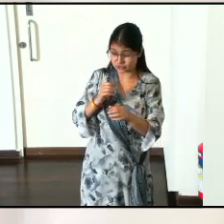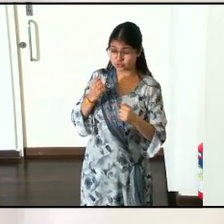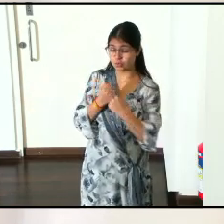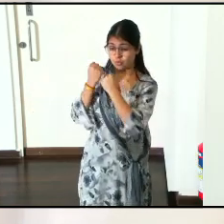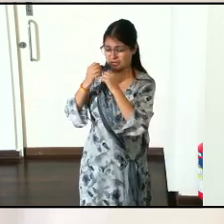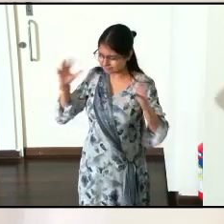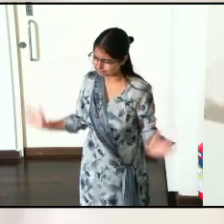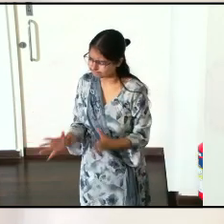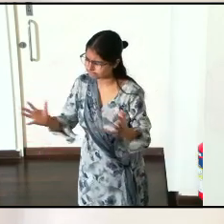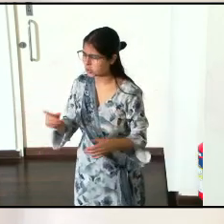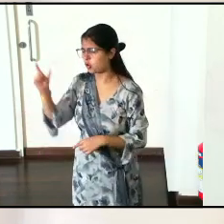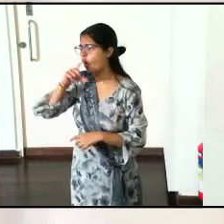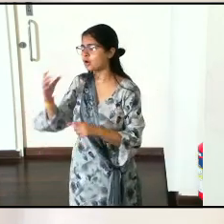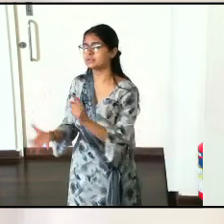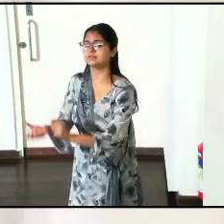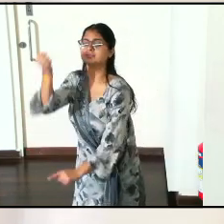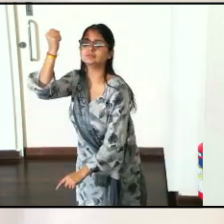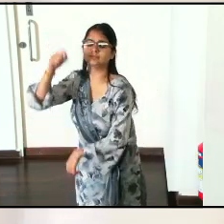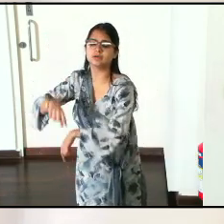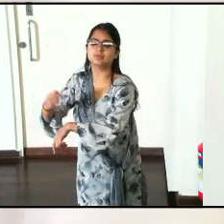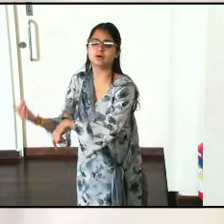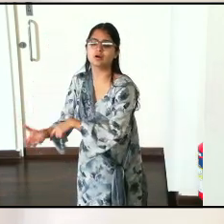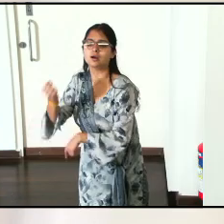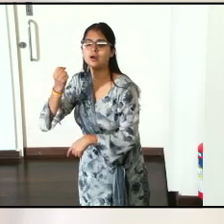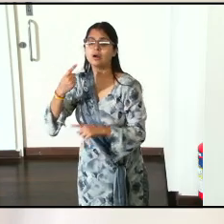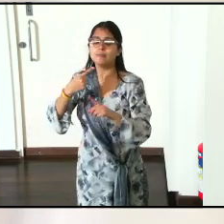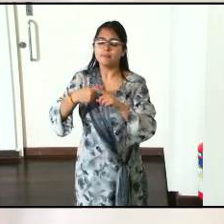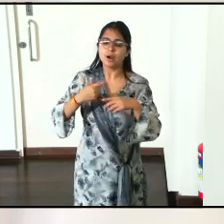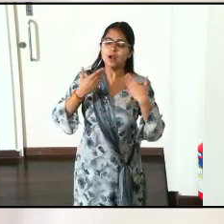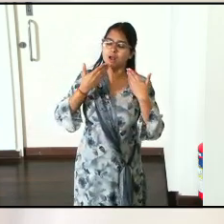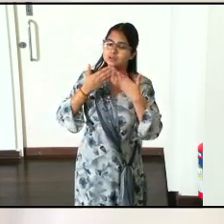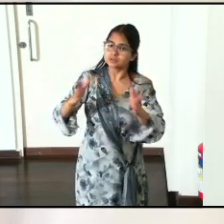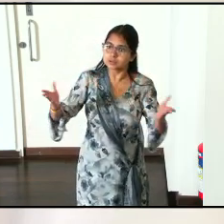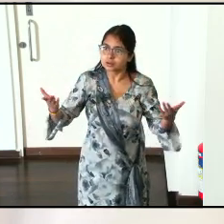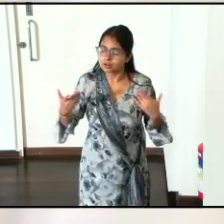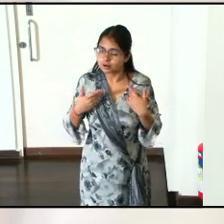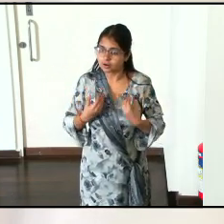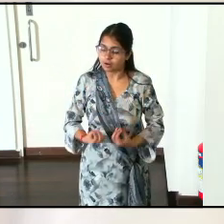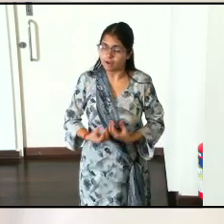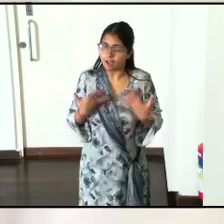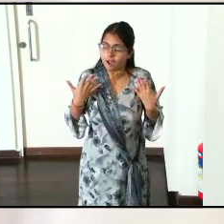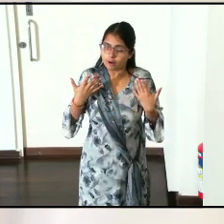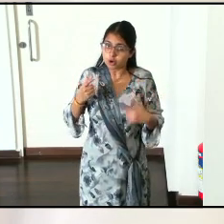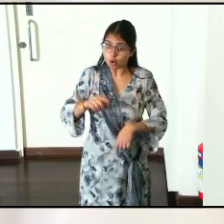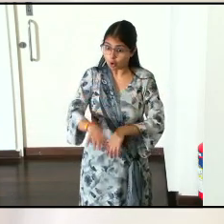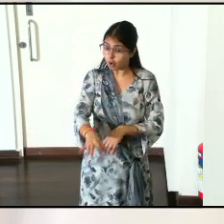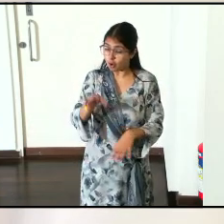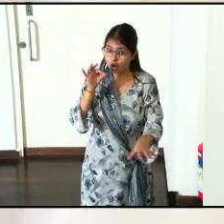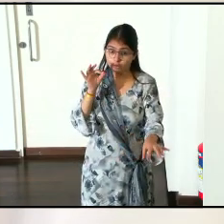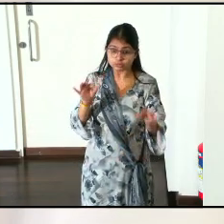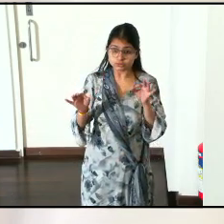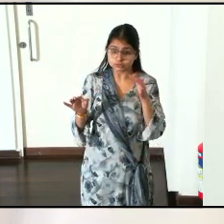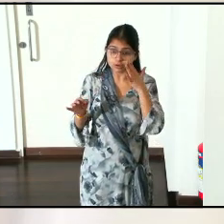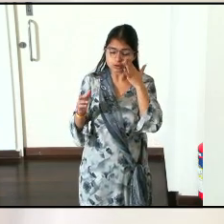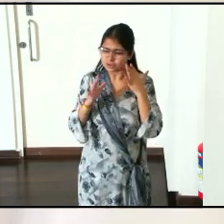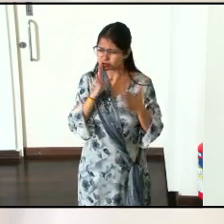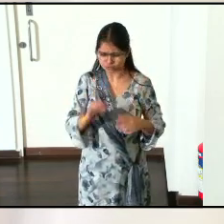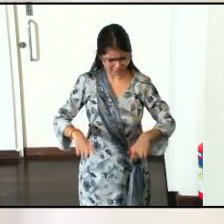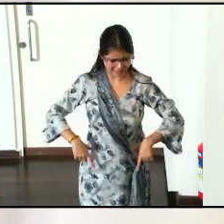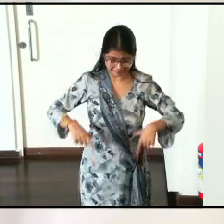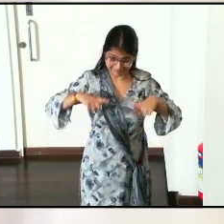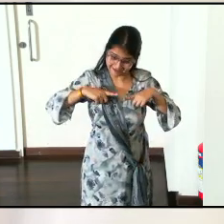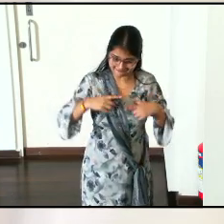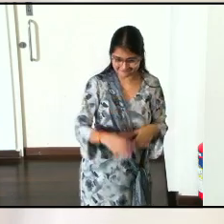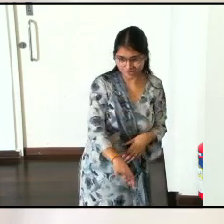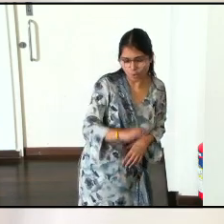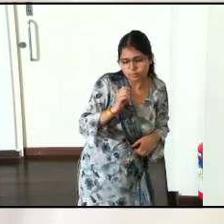JNU or other public universities allowed them options in terms of, not in terms of life options or what they